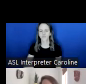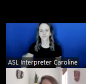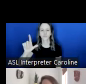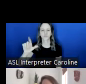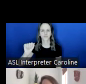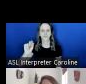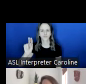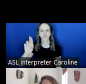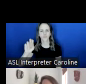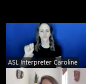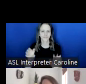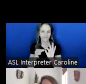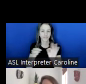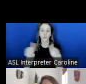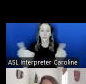We